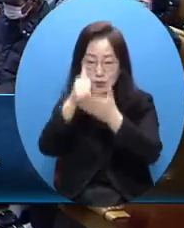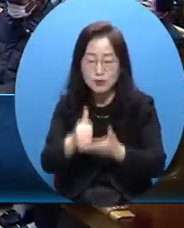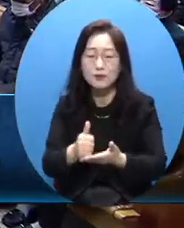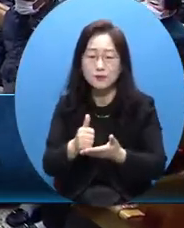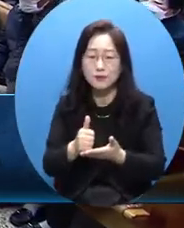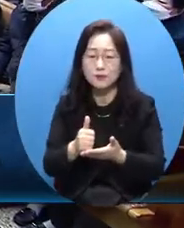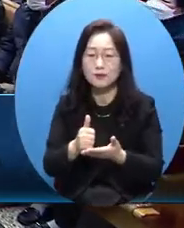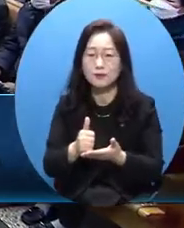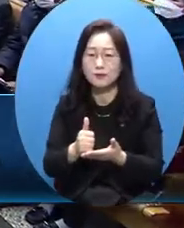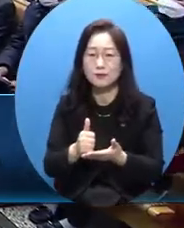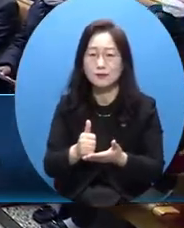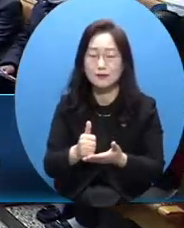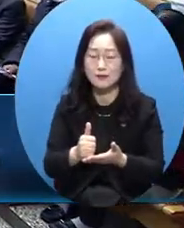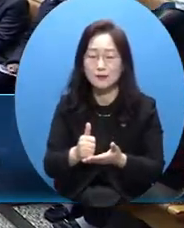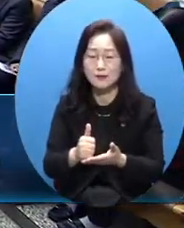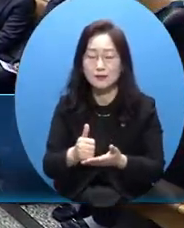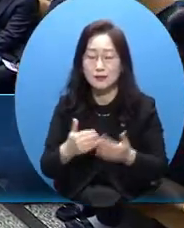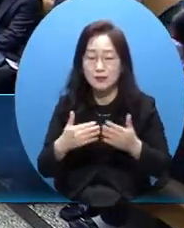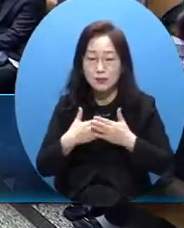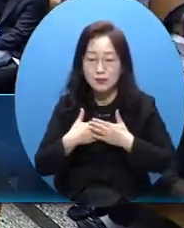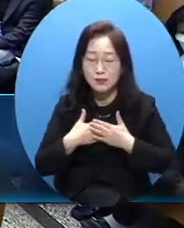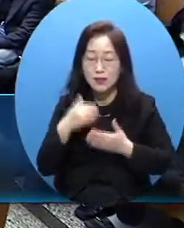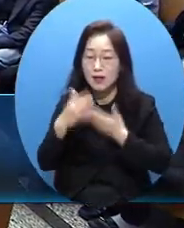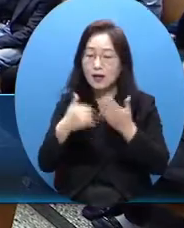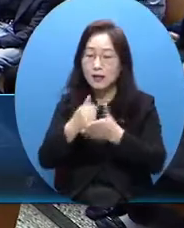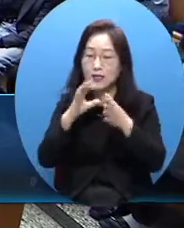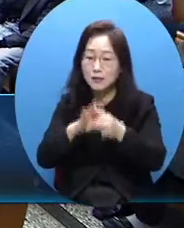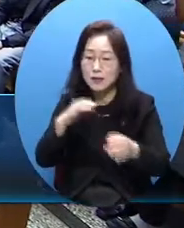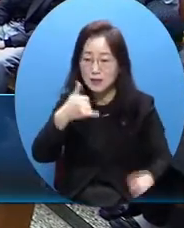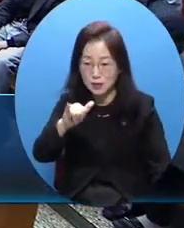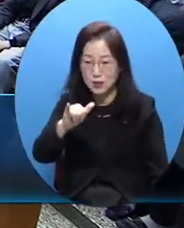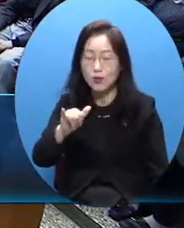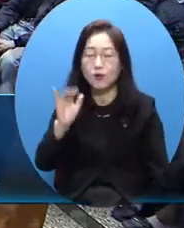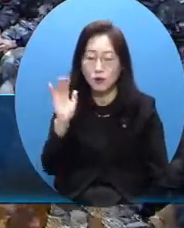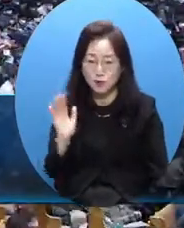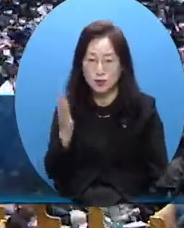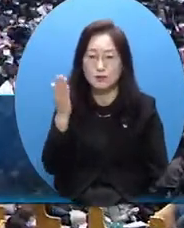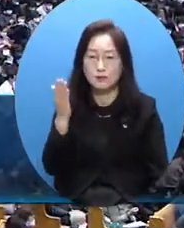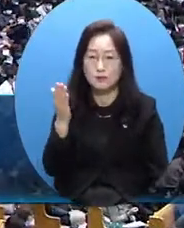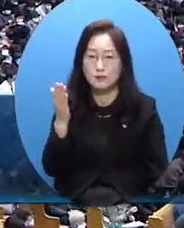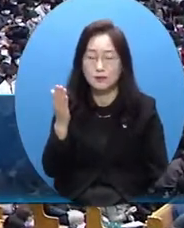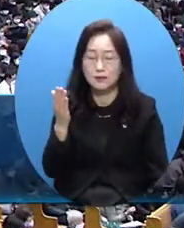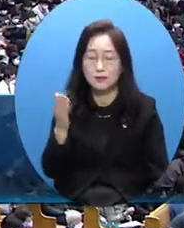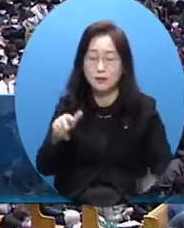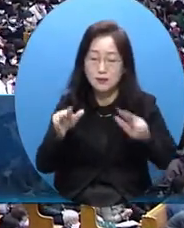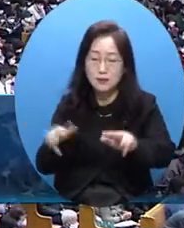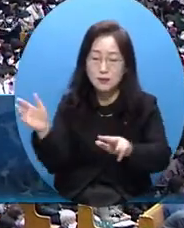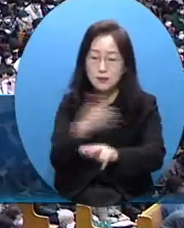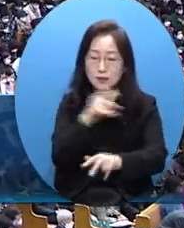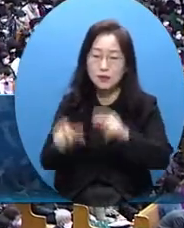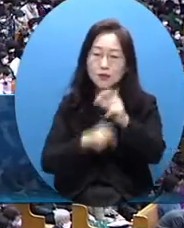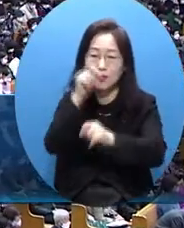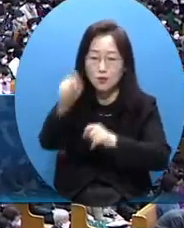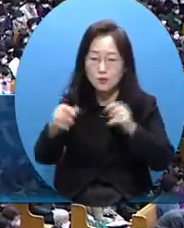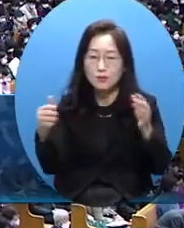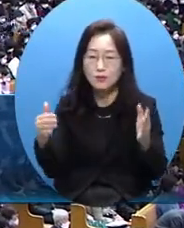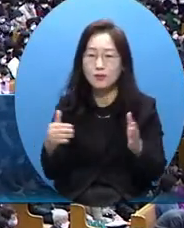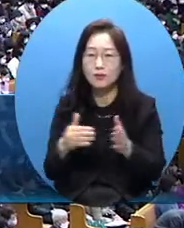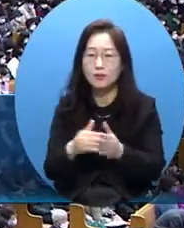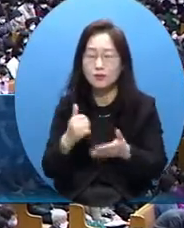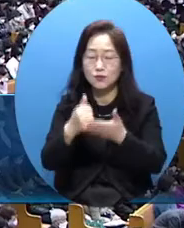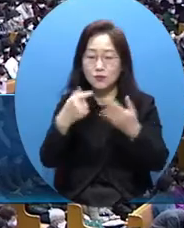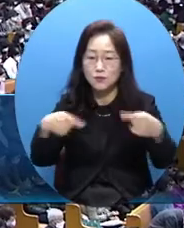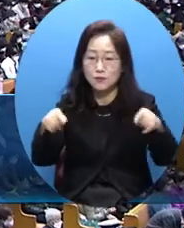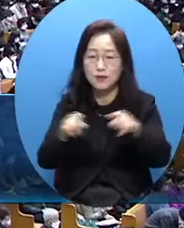resurrected as my personal savior I have become a child of God I will